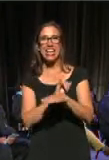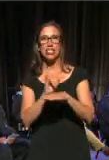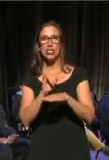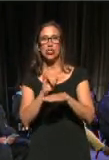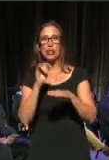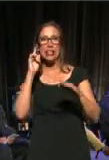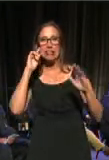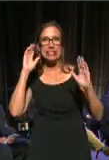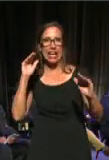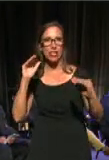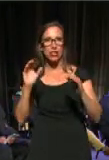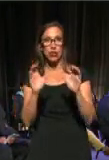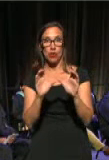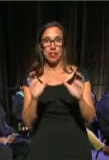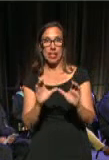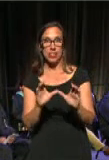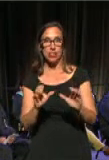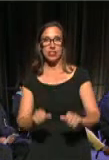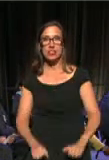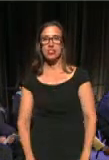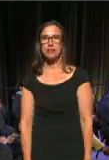standard certifications.